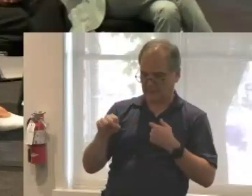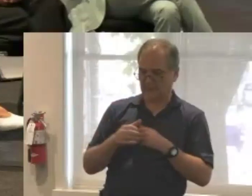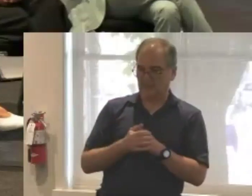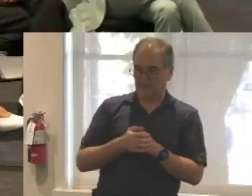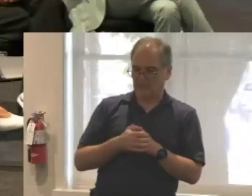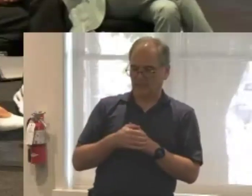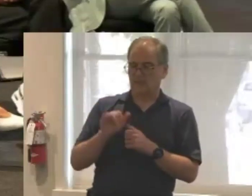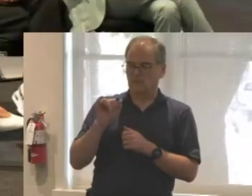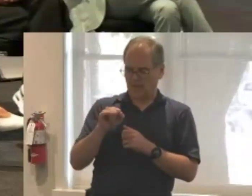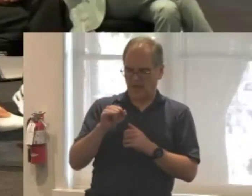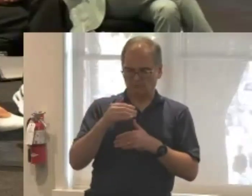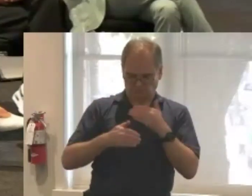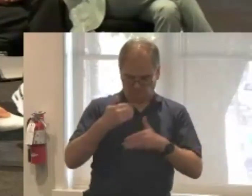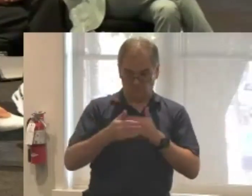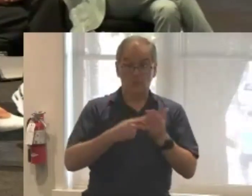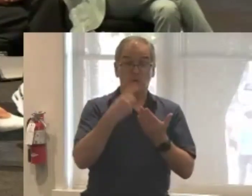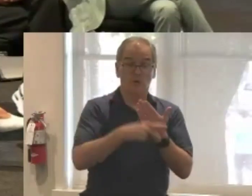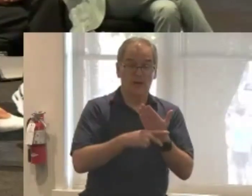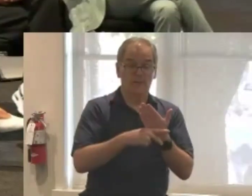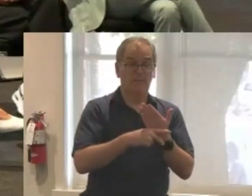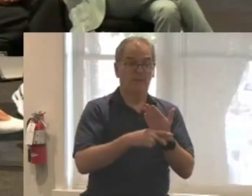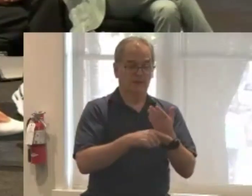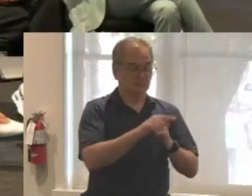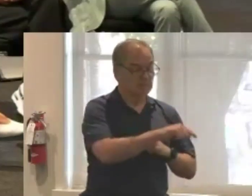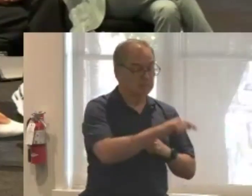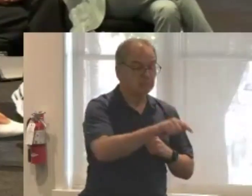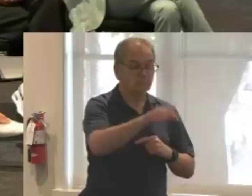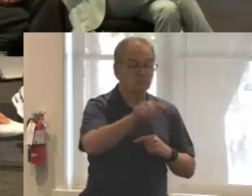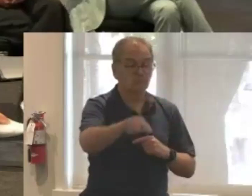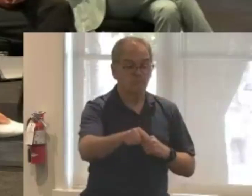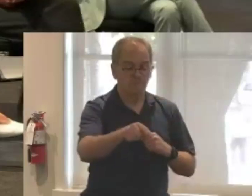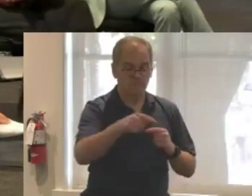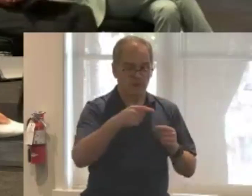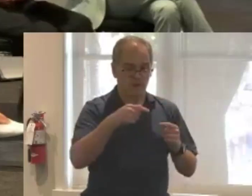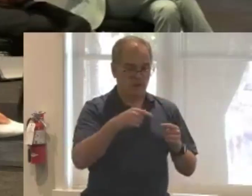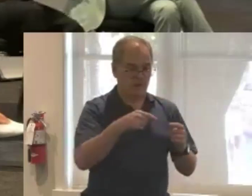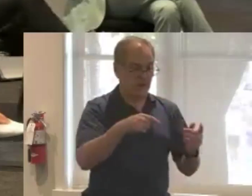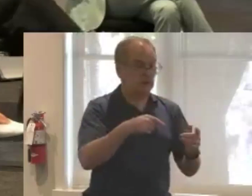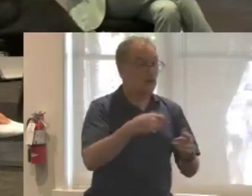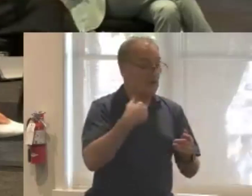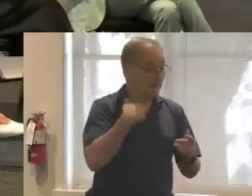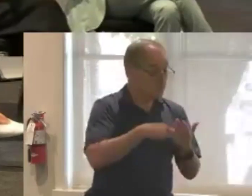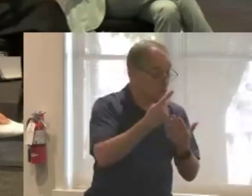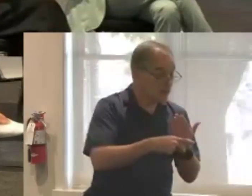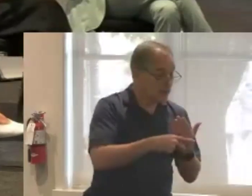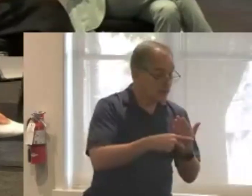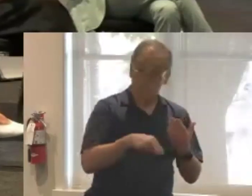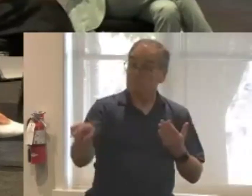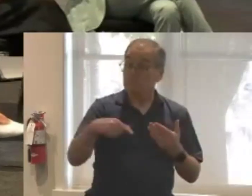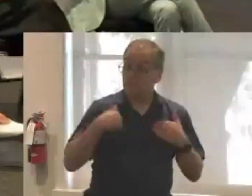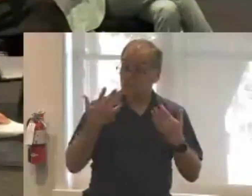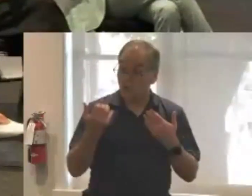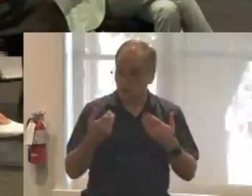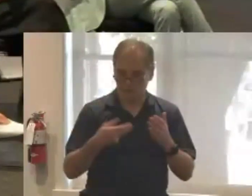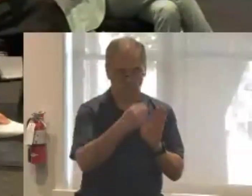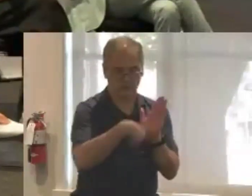program basis, we have registration forms that we provide to our youth to sign up for a program. We share program expectations